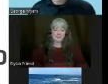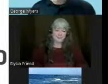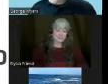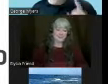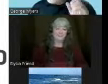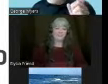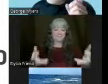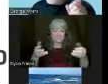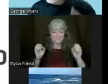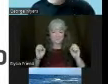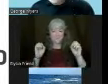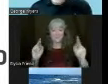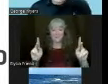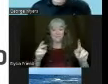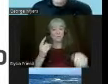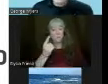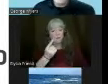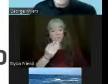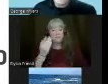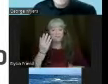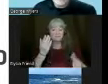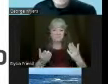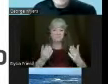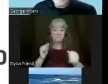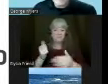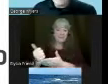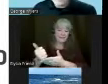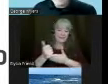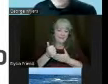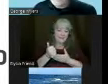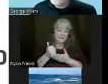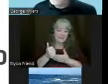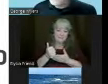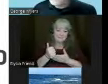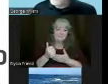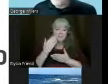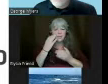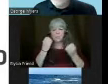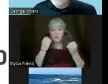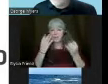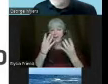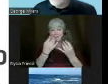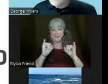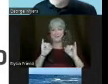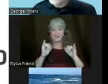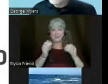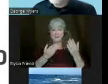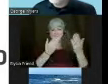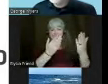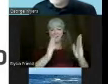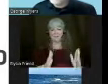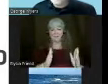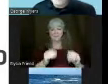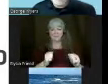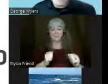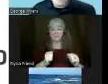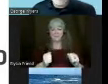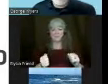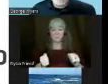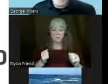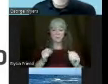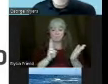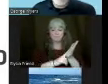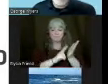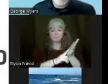All right, one thing that you may be able to help us with, I know we've got a lot of independent providers who signed up for